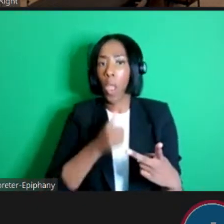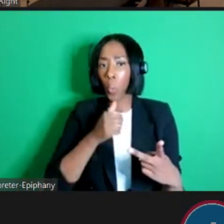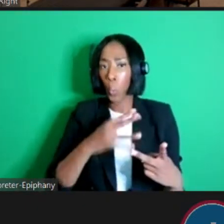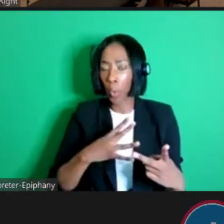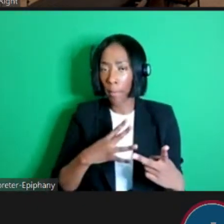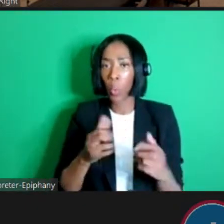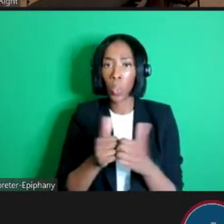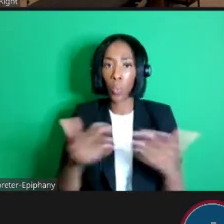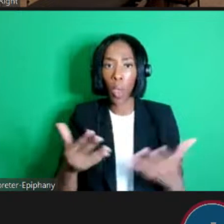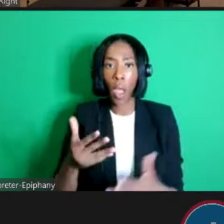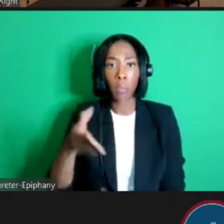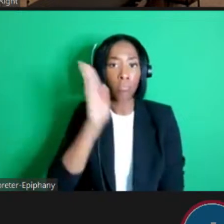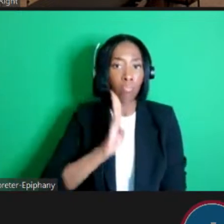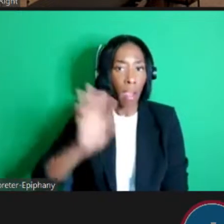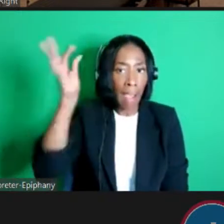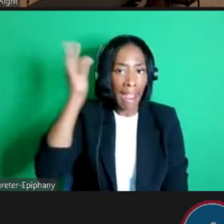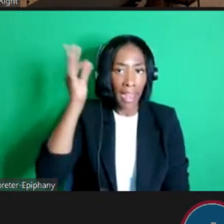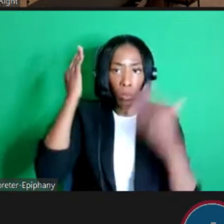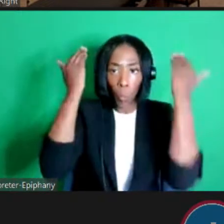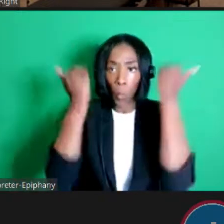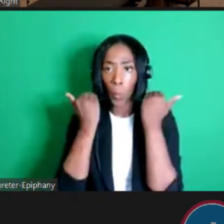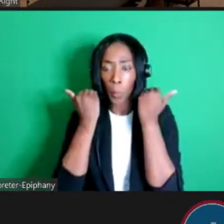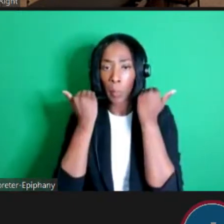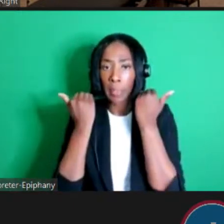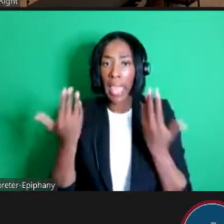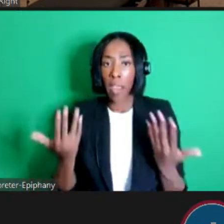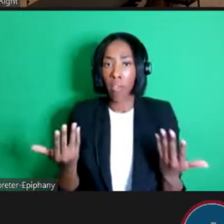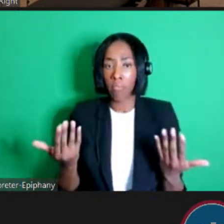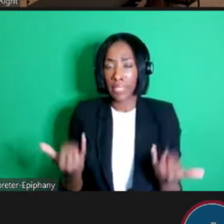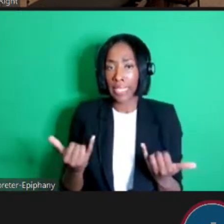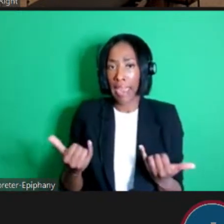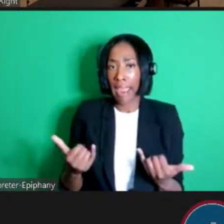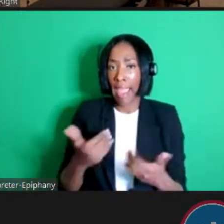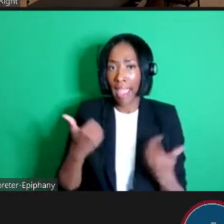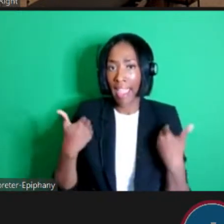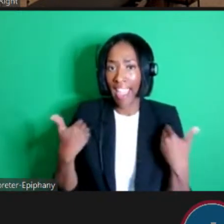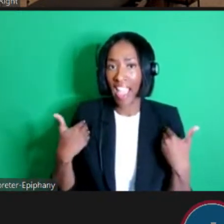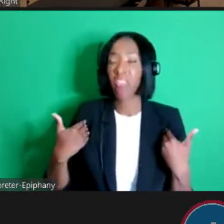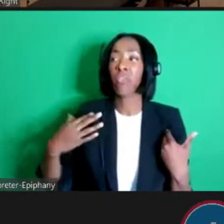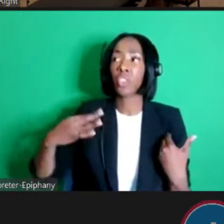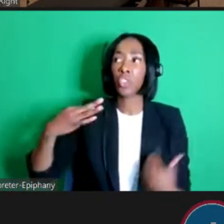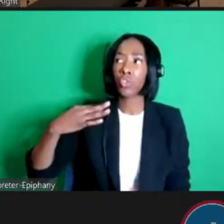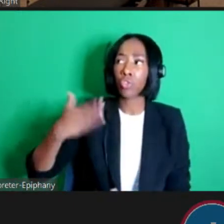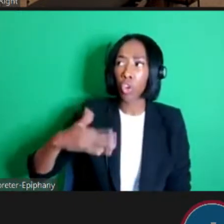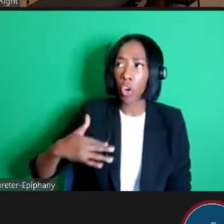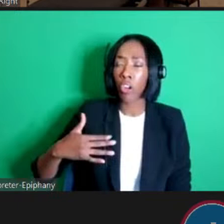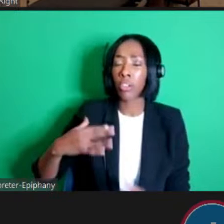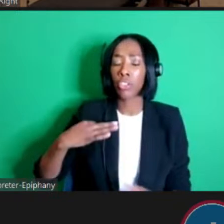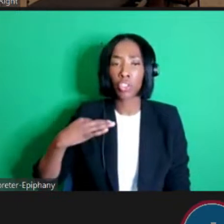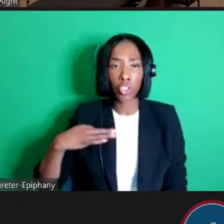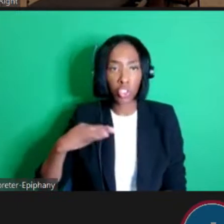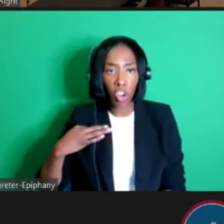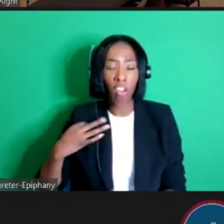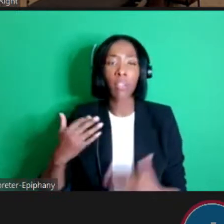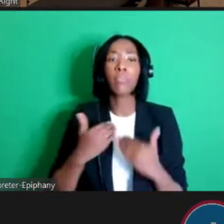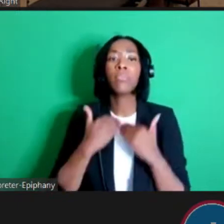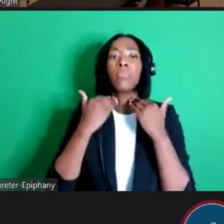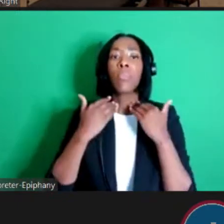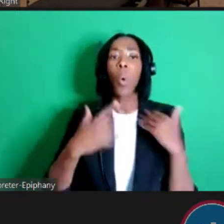with short brown hair. And today I'm wearing a shirt, V-neck long sleeve, white